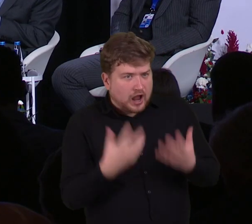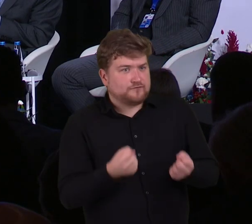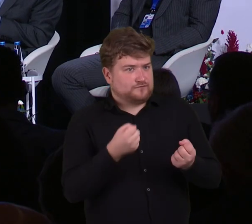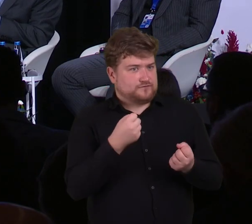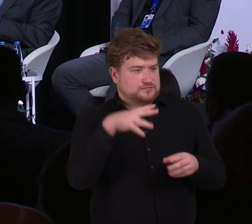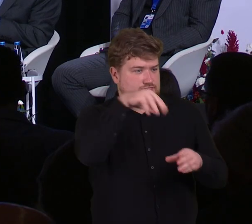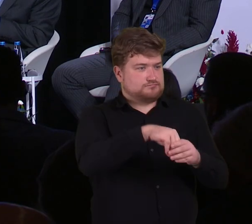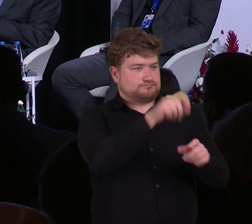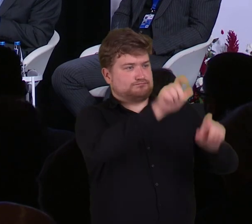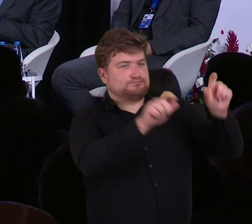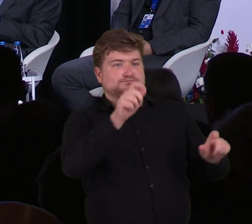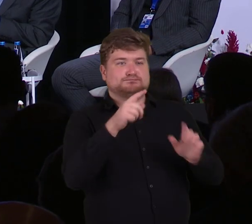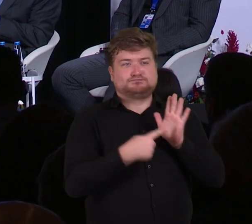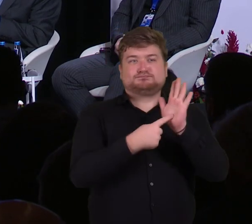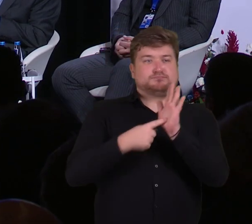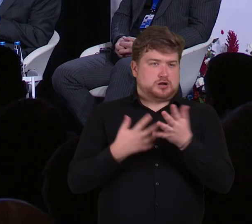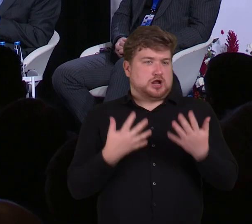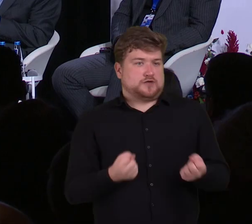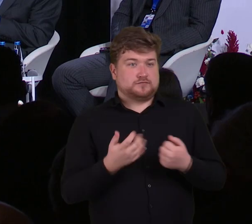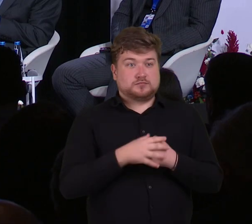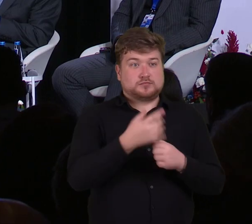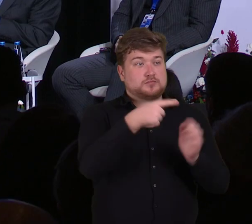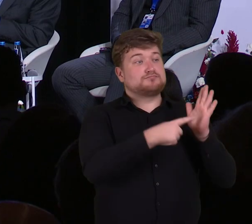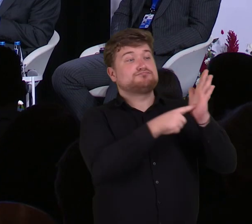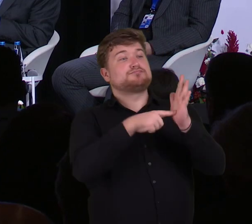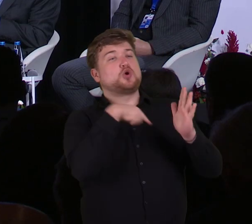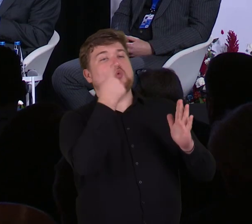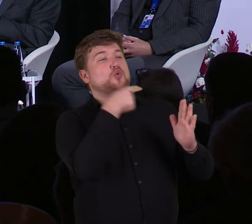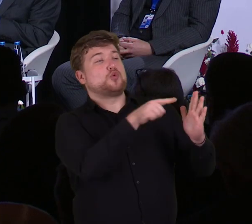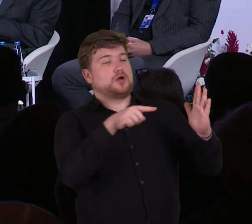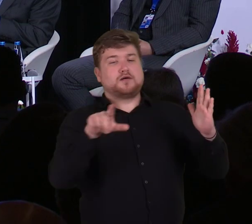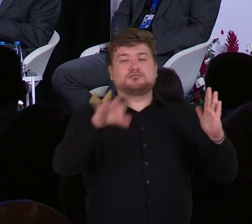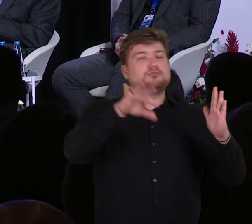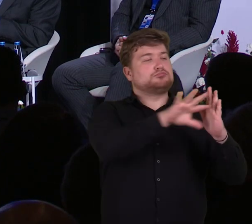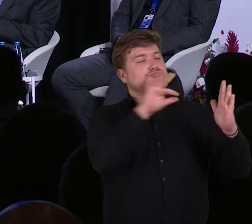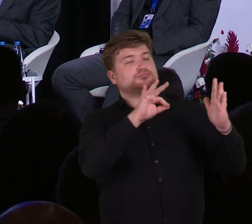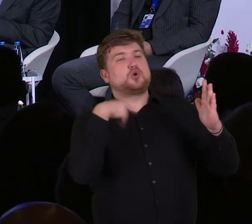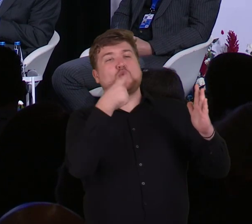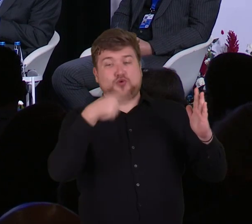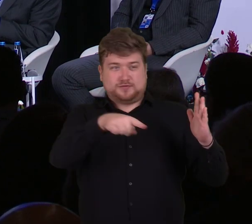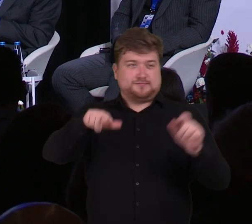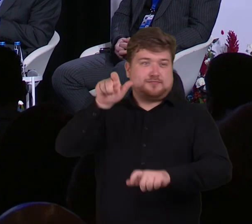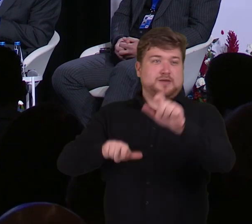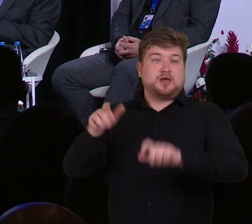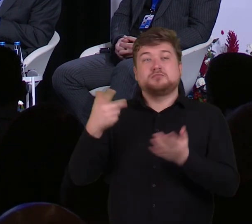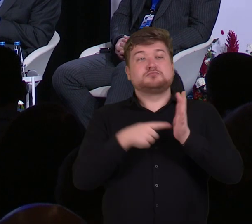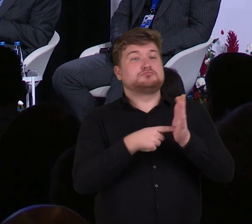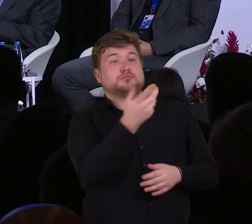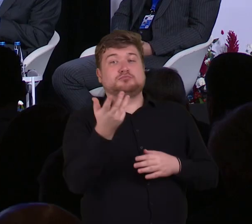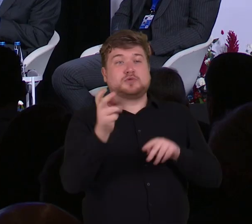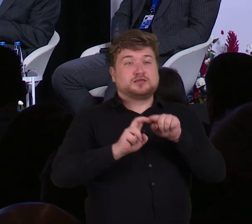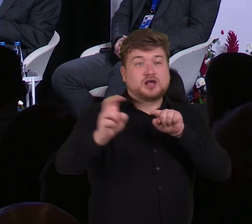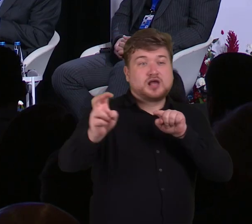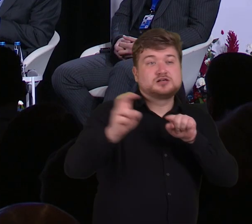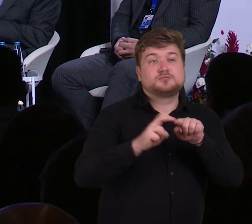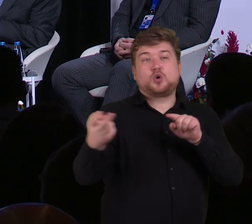the problems, transportation, biodiversity, affordable housing, places for economic